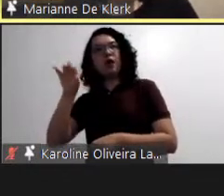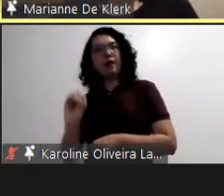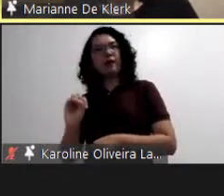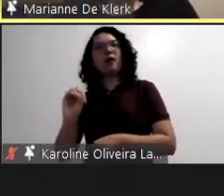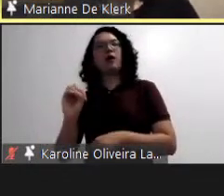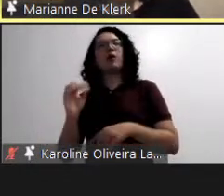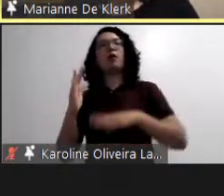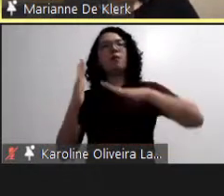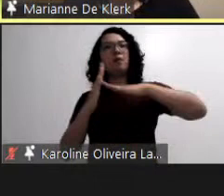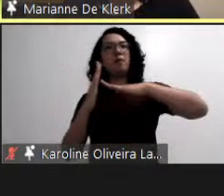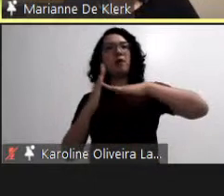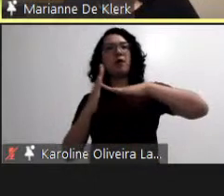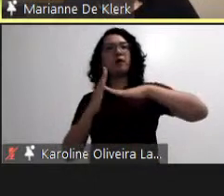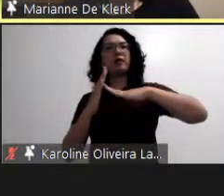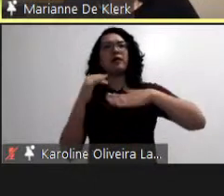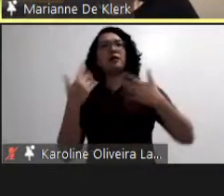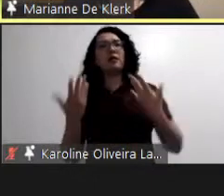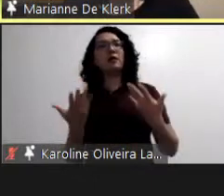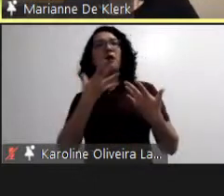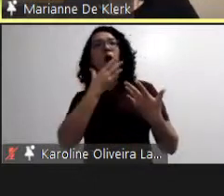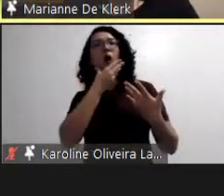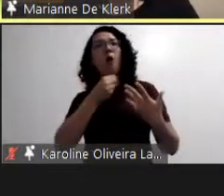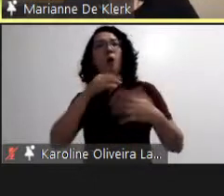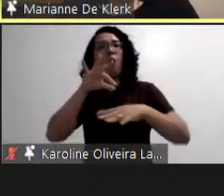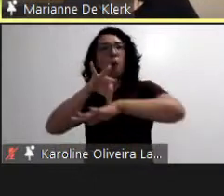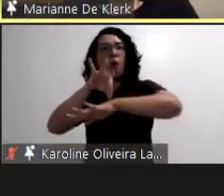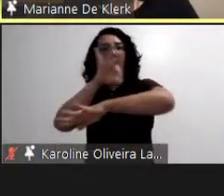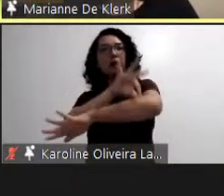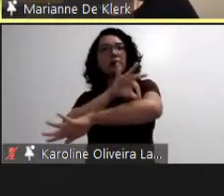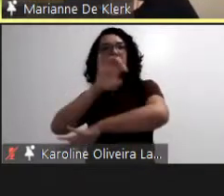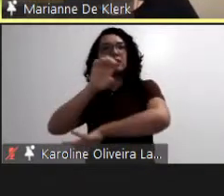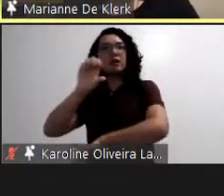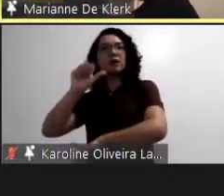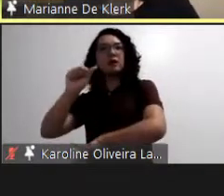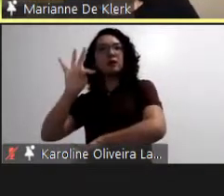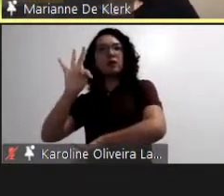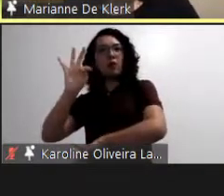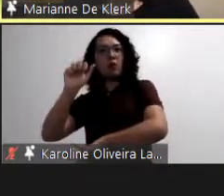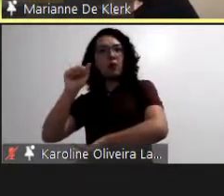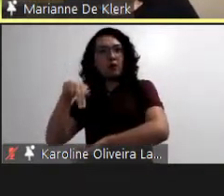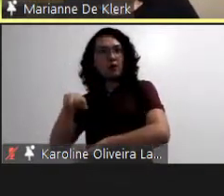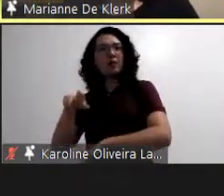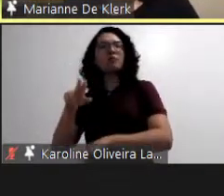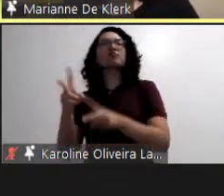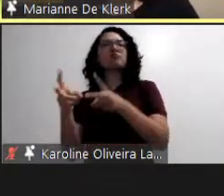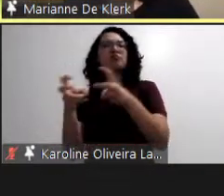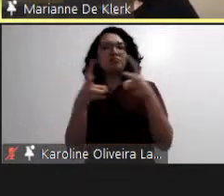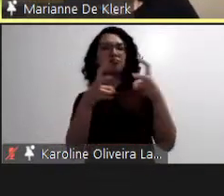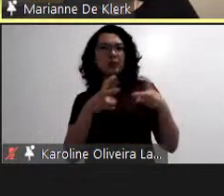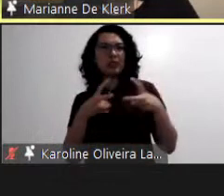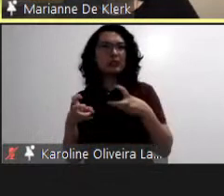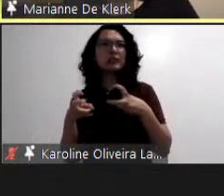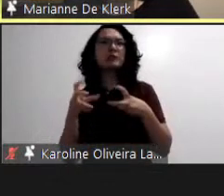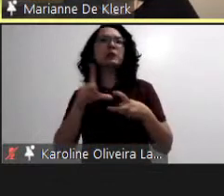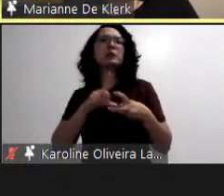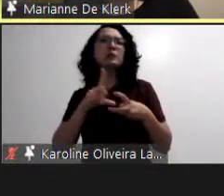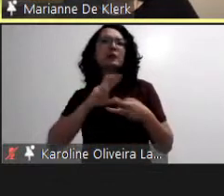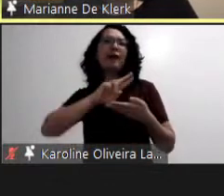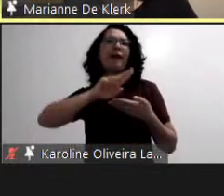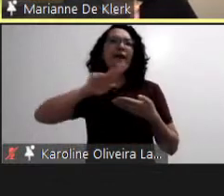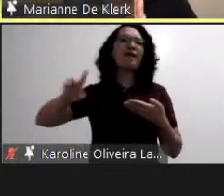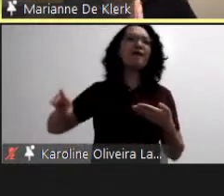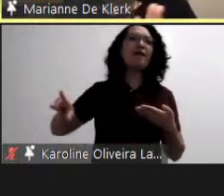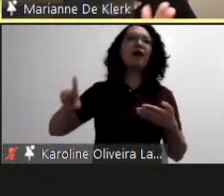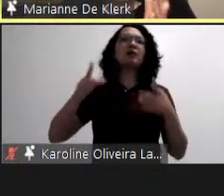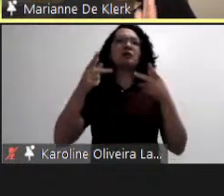building. Again, the wings, very narrow blocks, free plan floors,